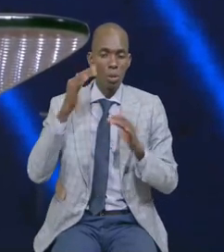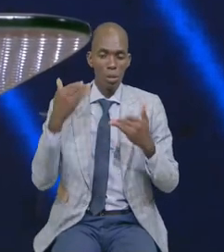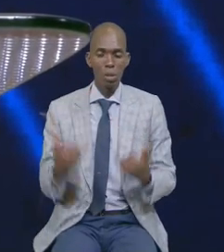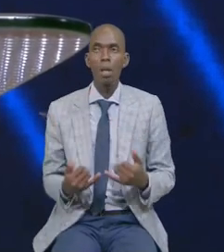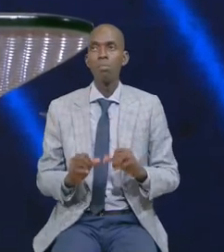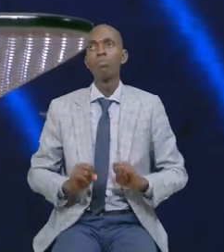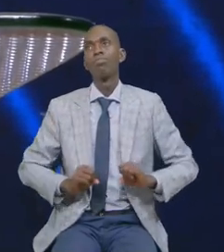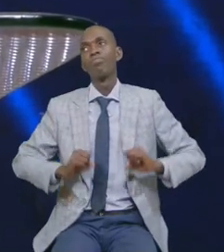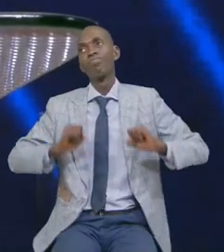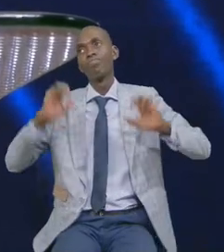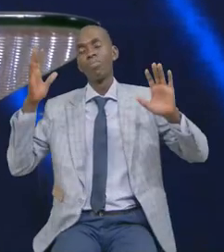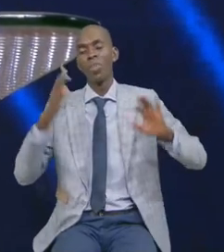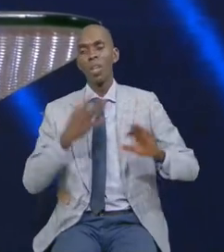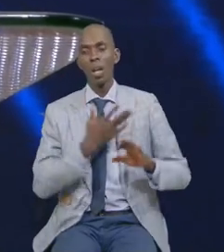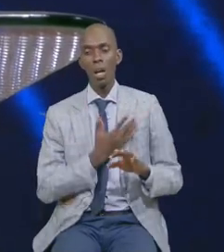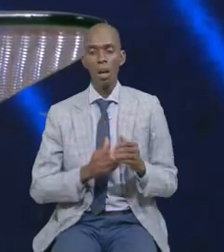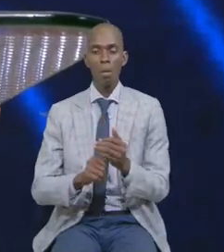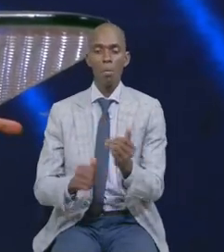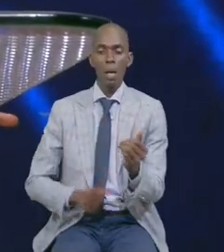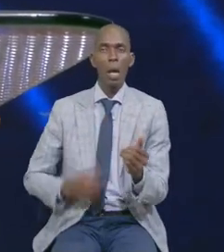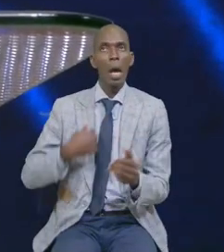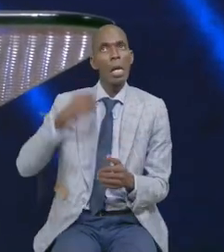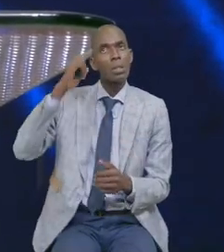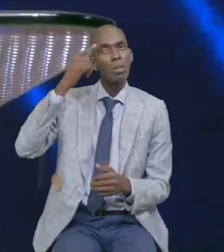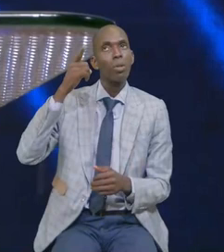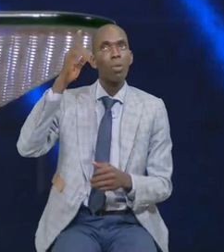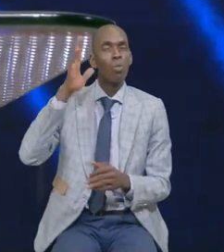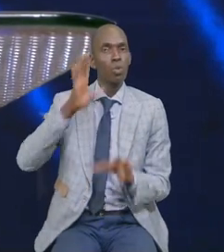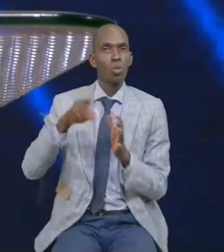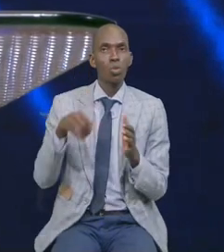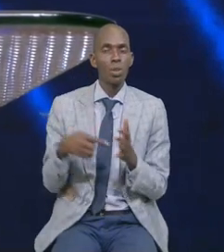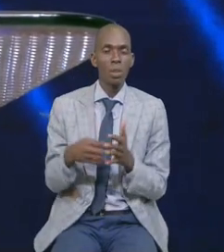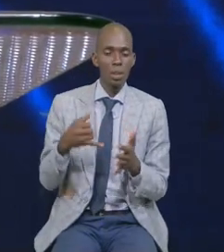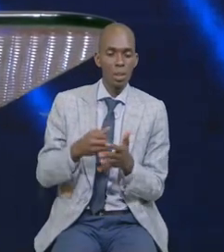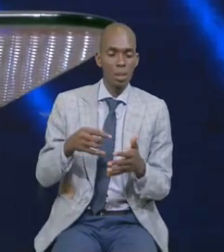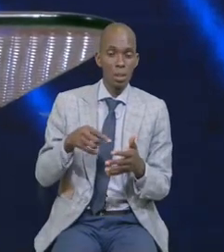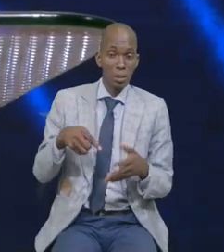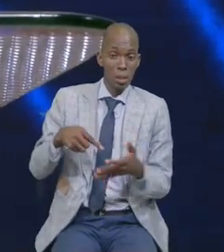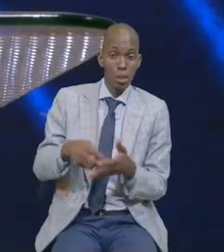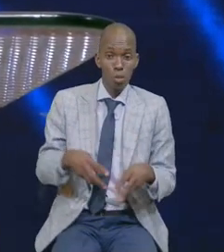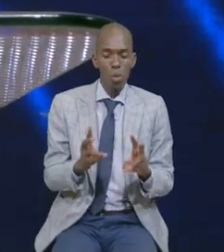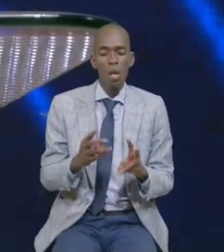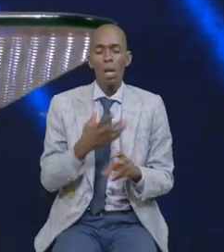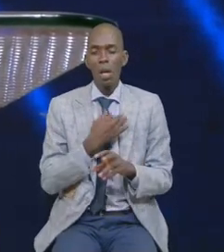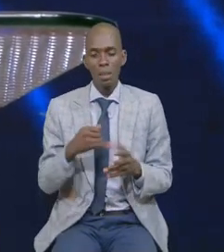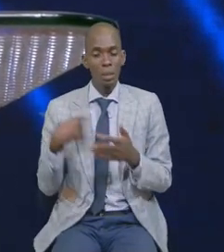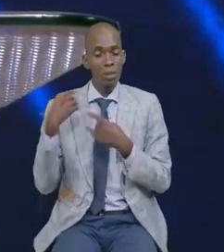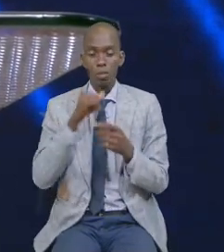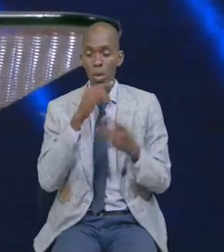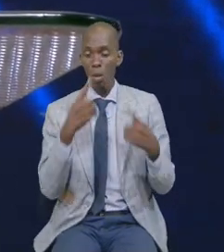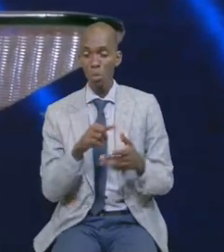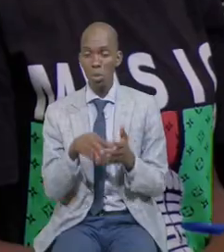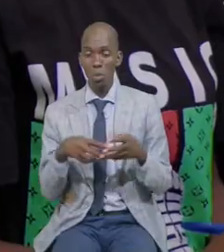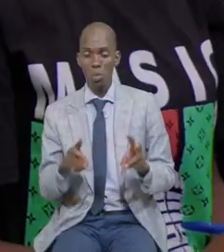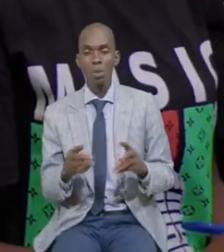say, I thought it will happen this way. Since it didn't happen that way, now I compromise? Never. Well, we're